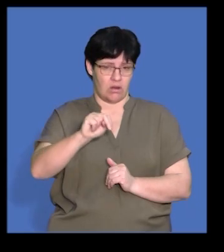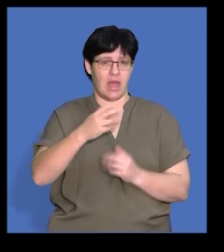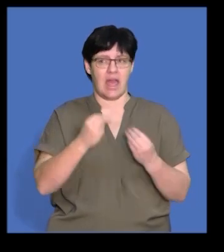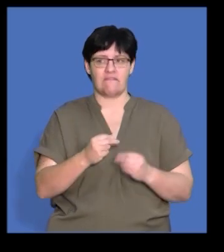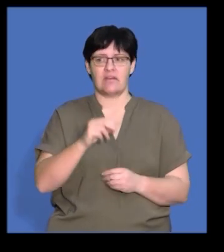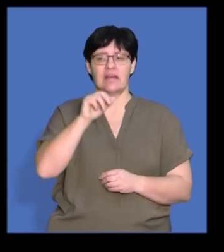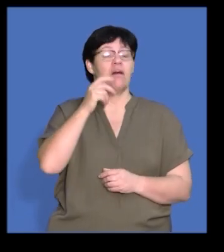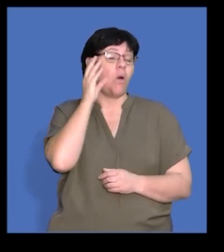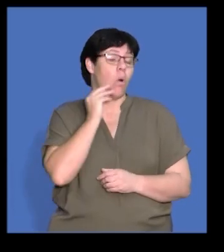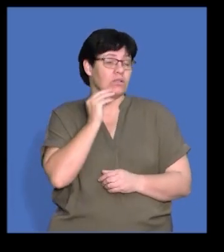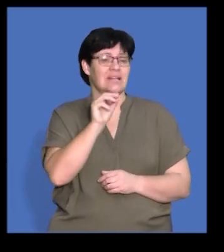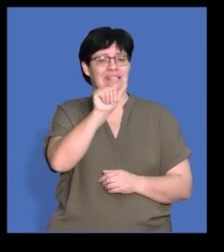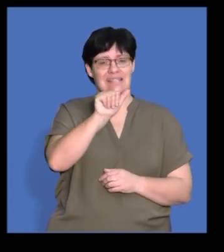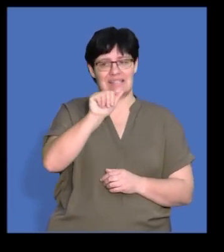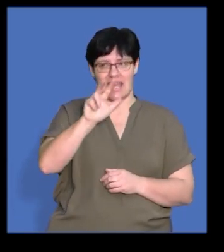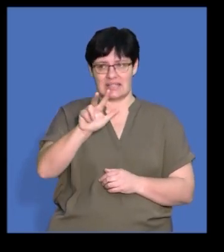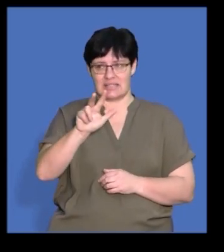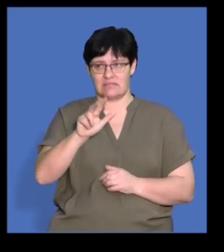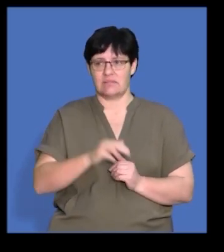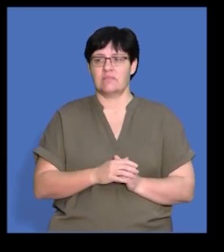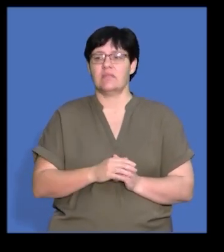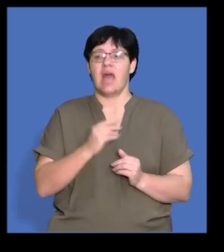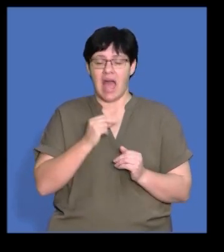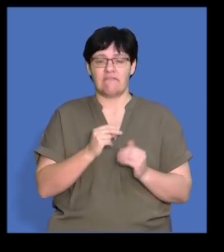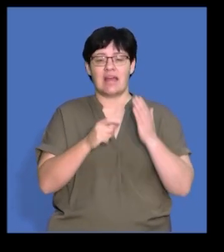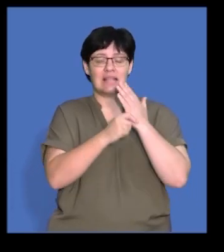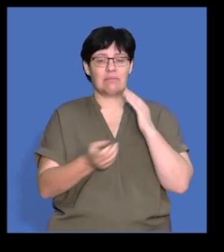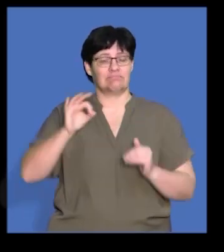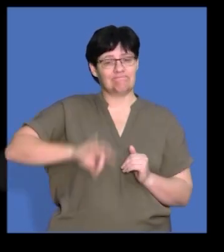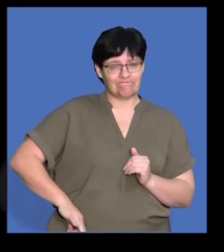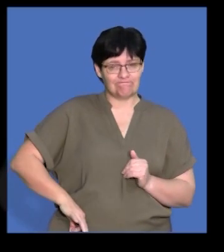68 years old and he receives a taxable income of